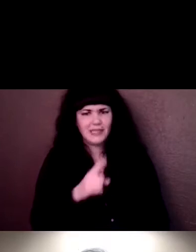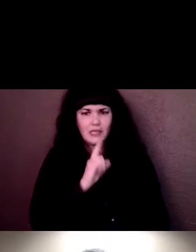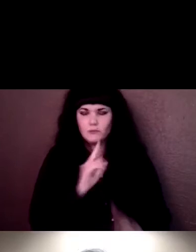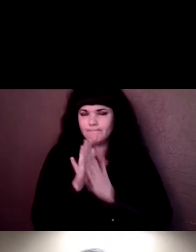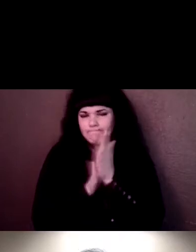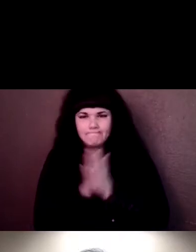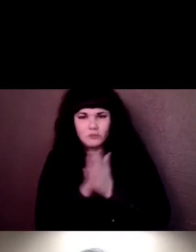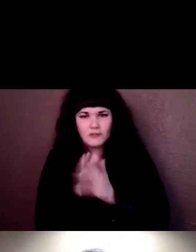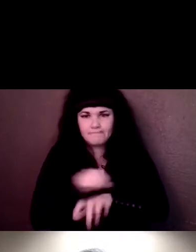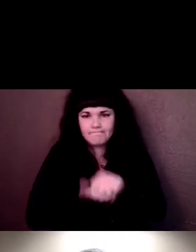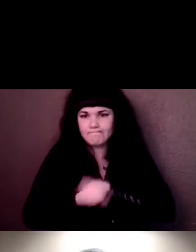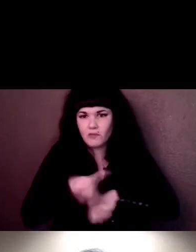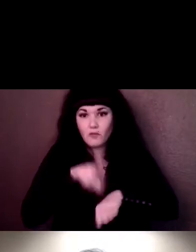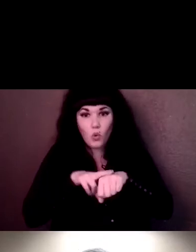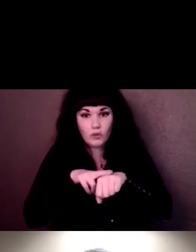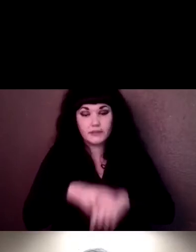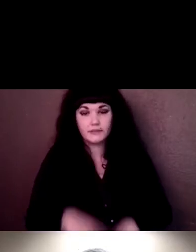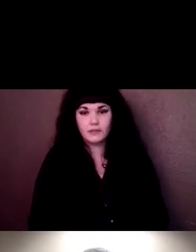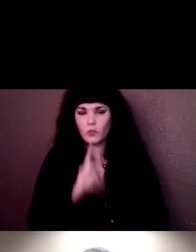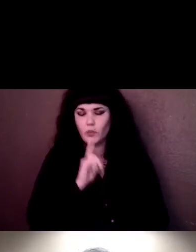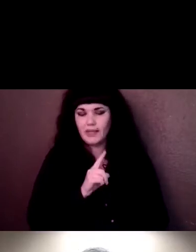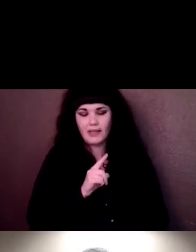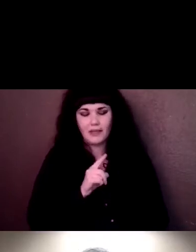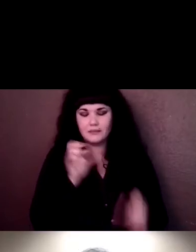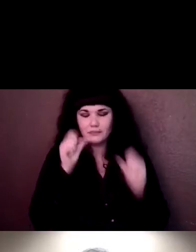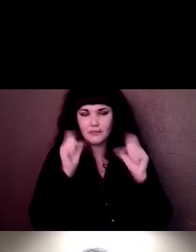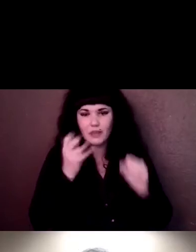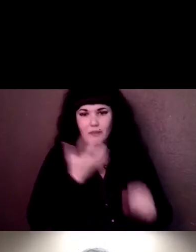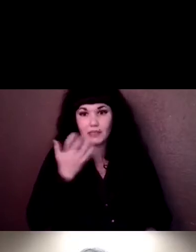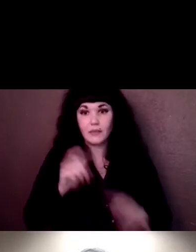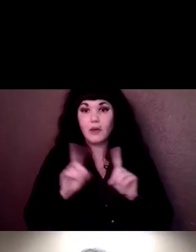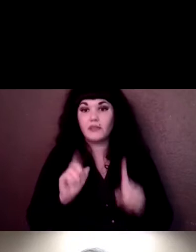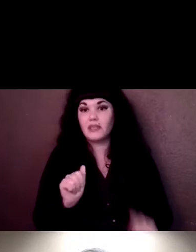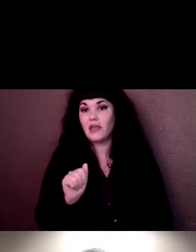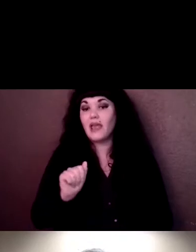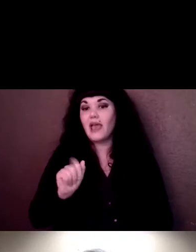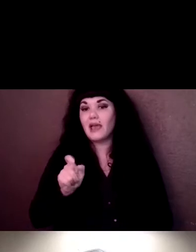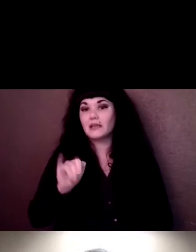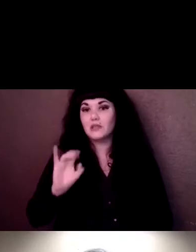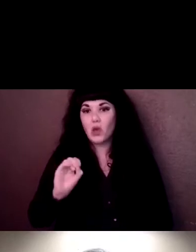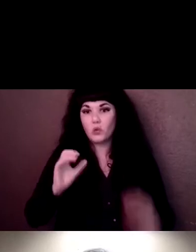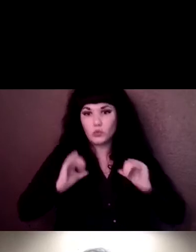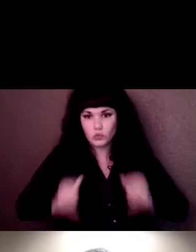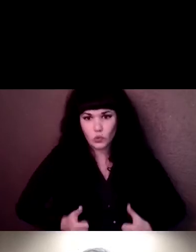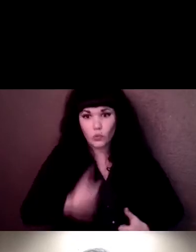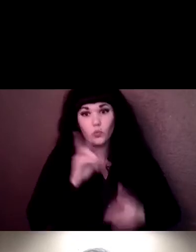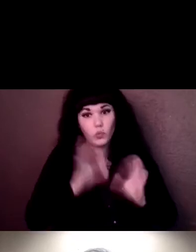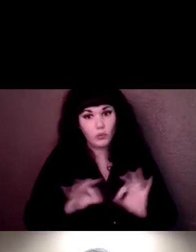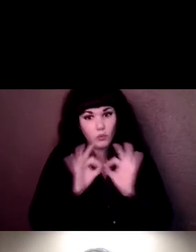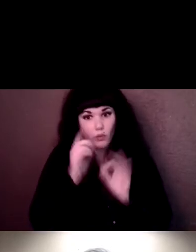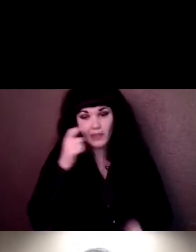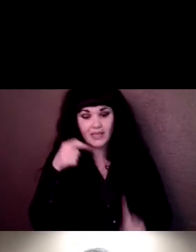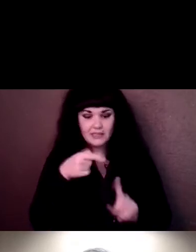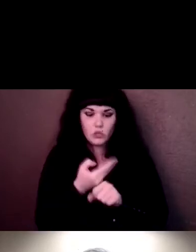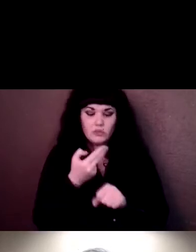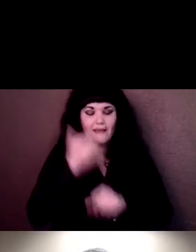course, and so amazing. But I know the Axio suit plays a huge role because he uses it every single day. In fact, when he